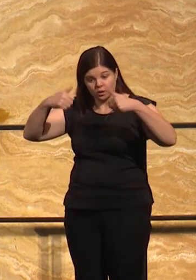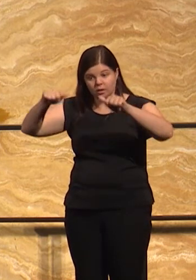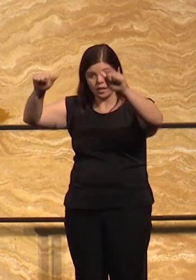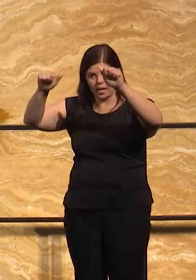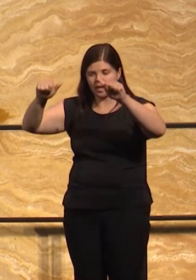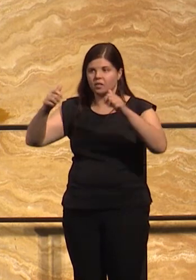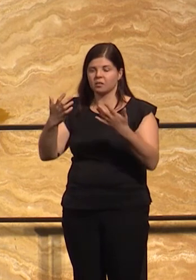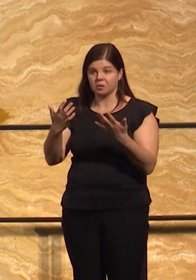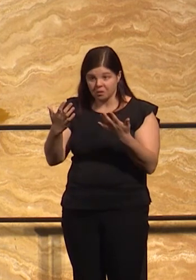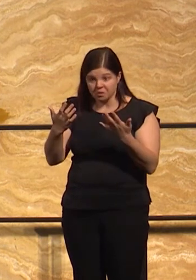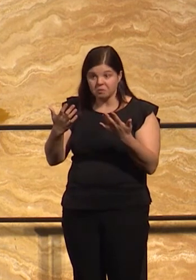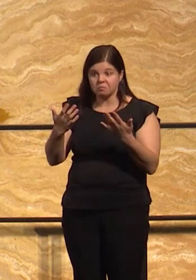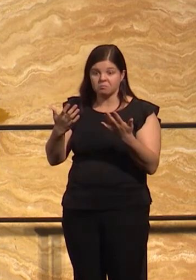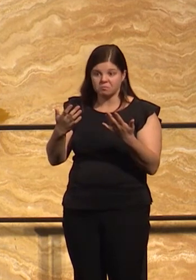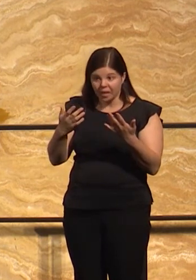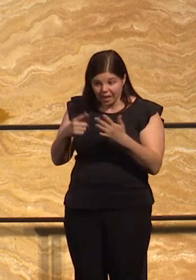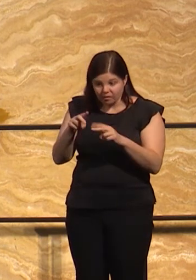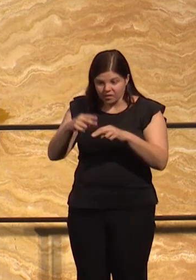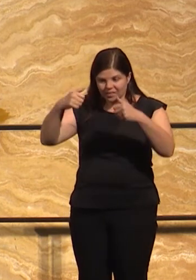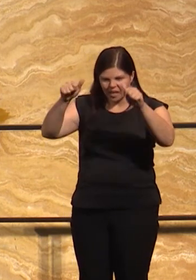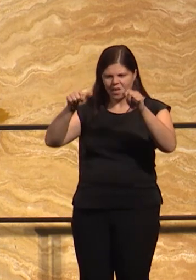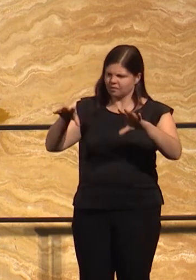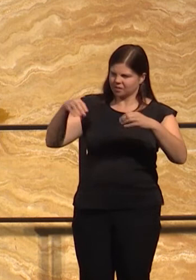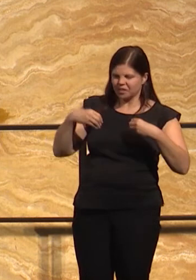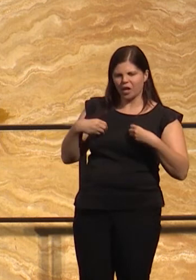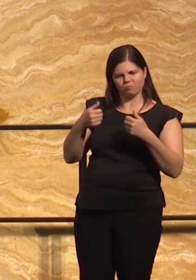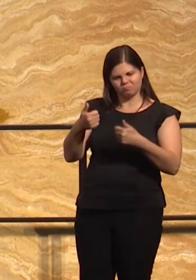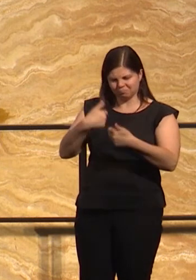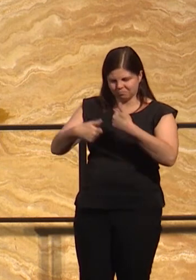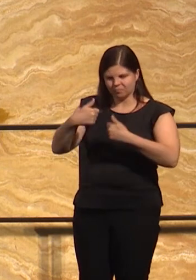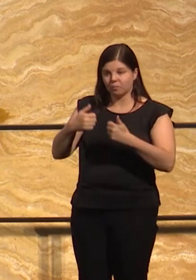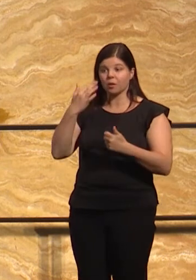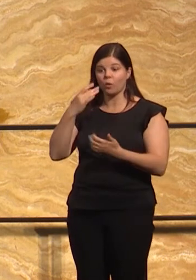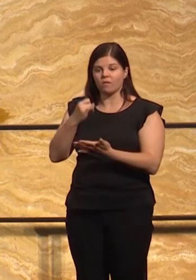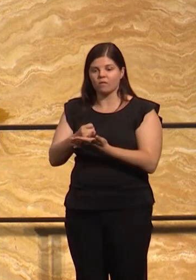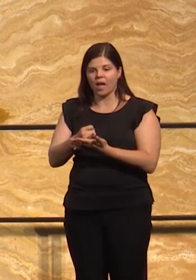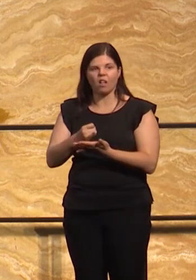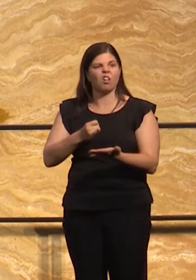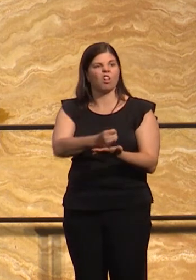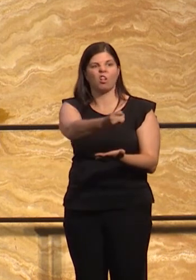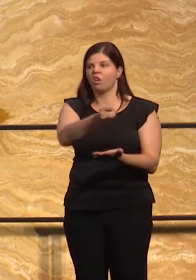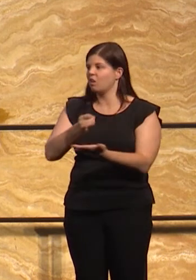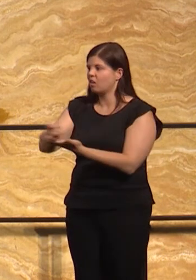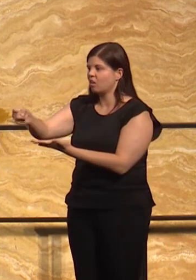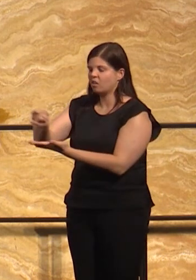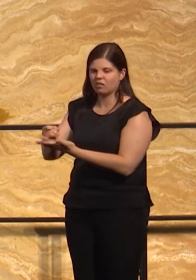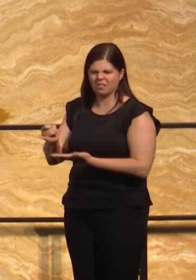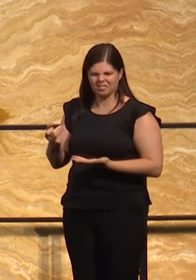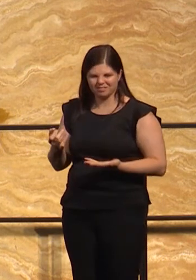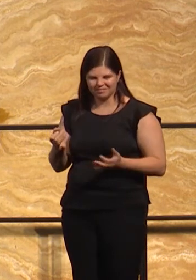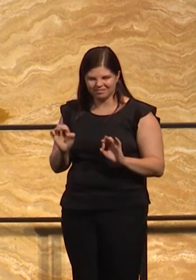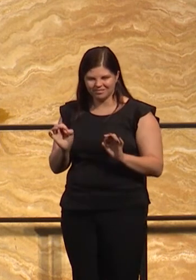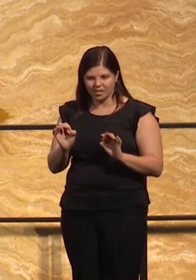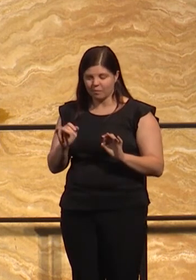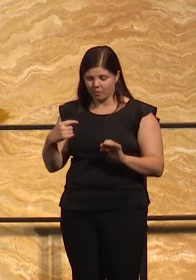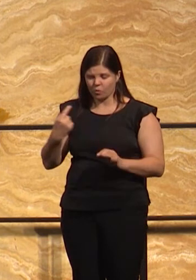credit. When we fail, we should not only blame someone else. You know, let's look. Maybe we also fail